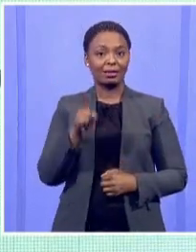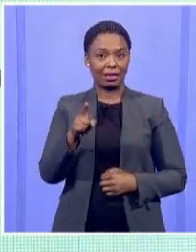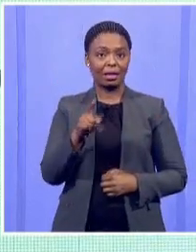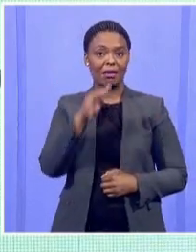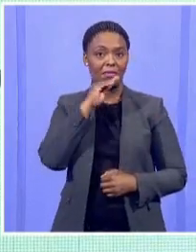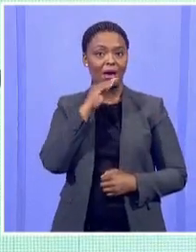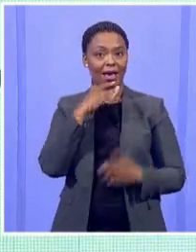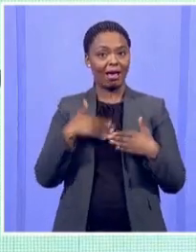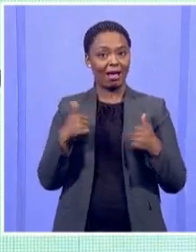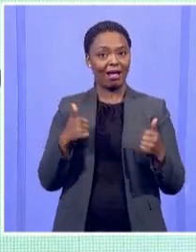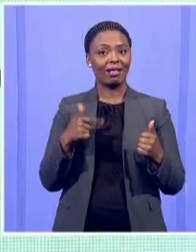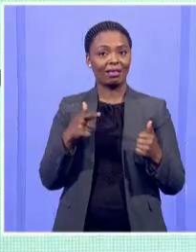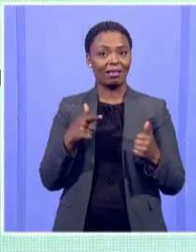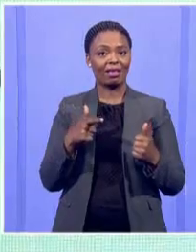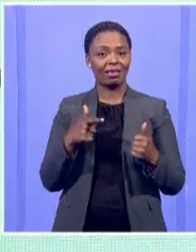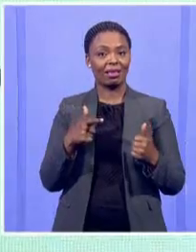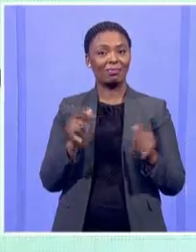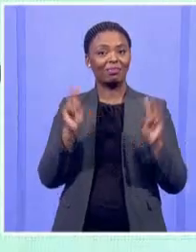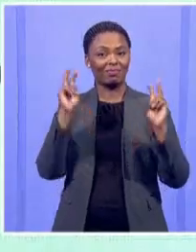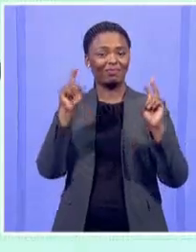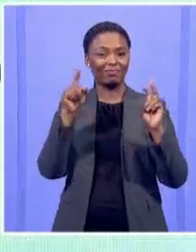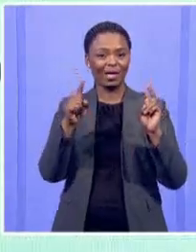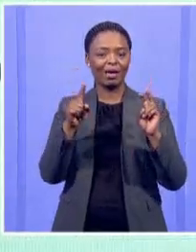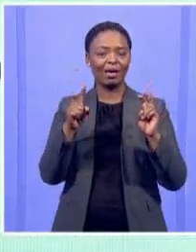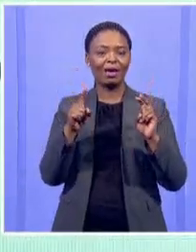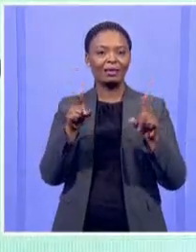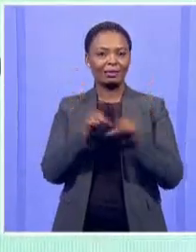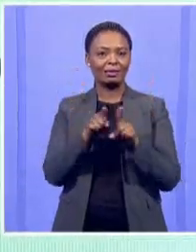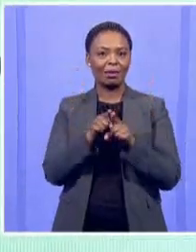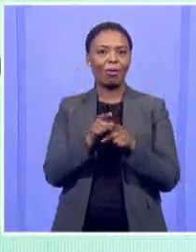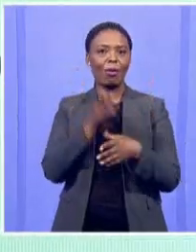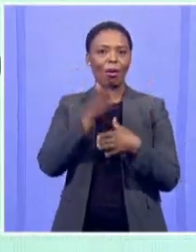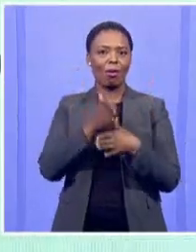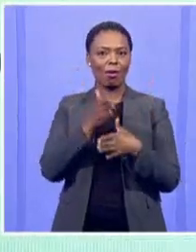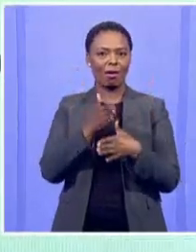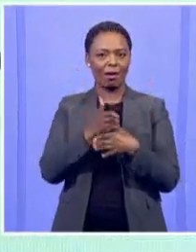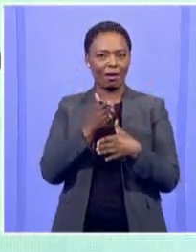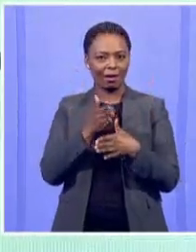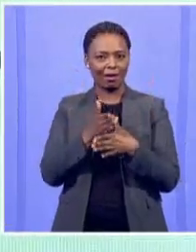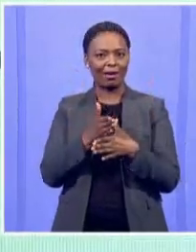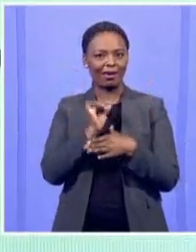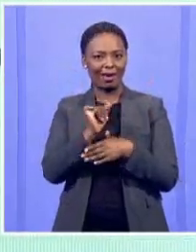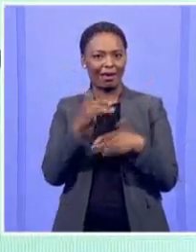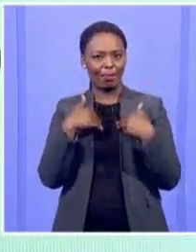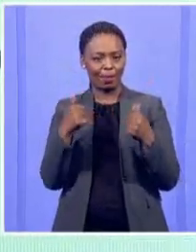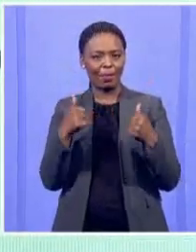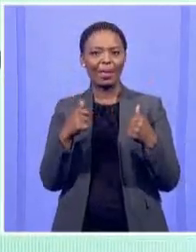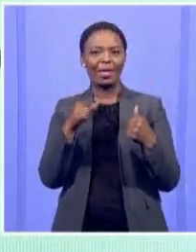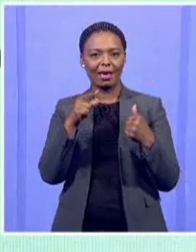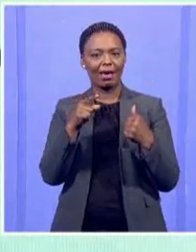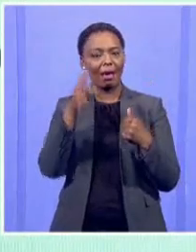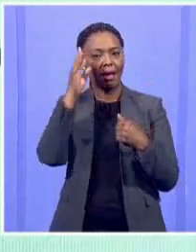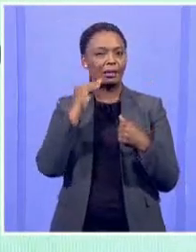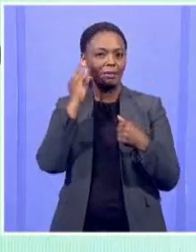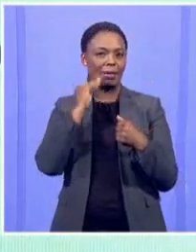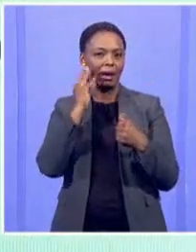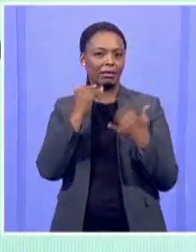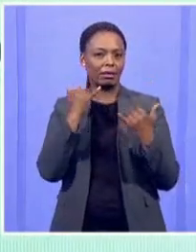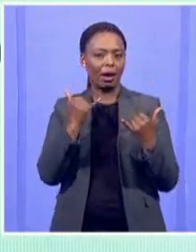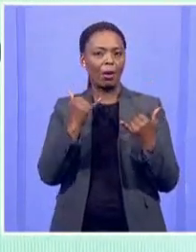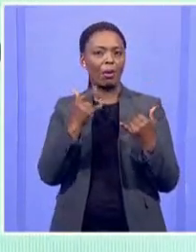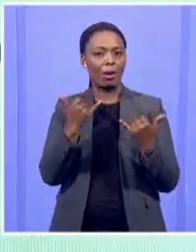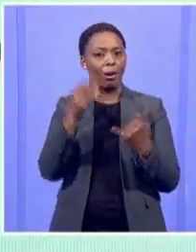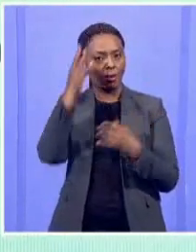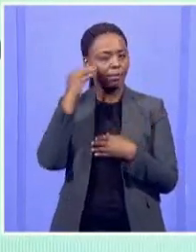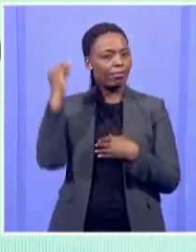healthcare, especially the health workforce, as well as the immense challenges that we face in this